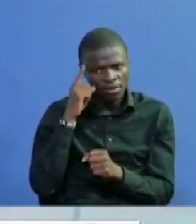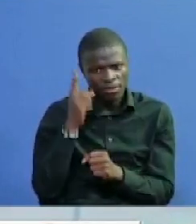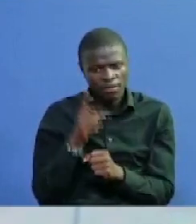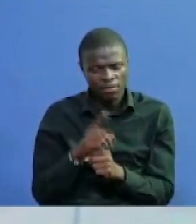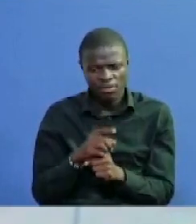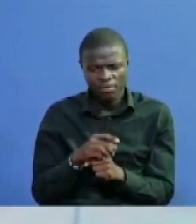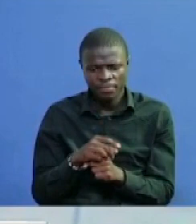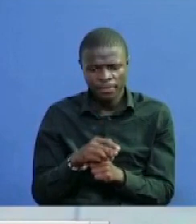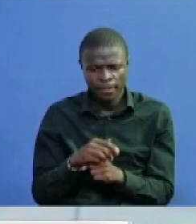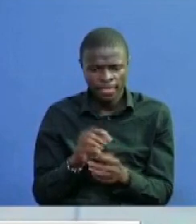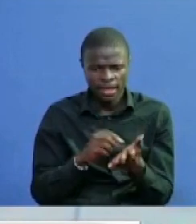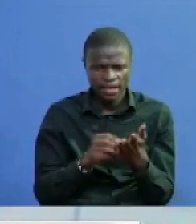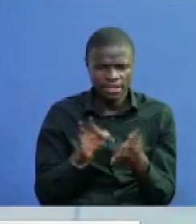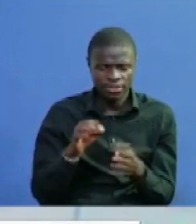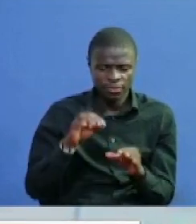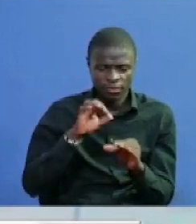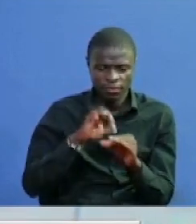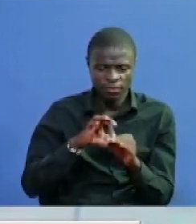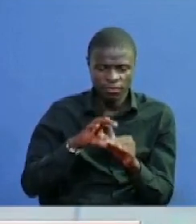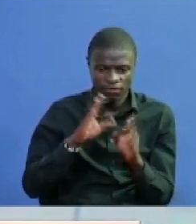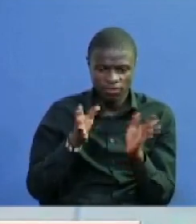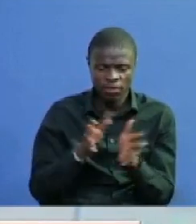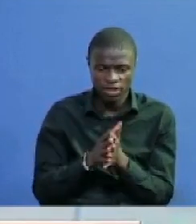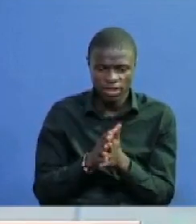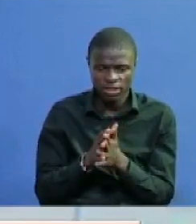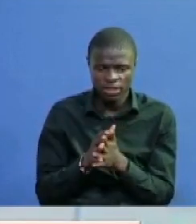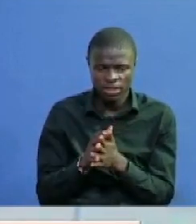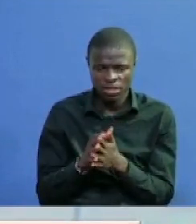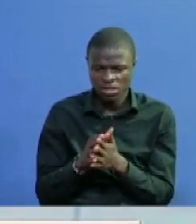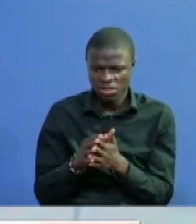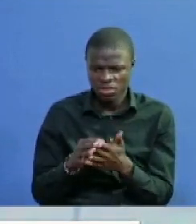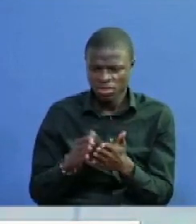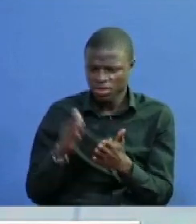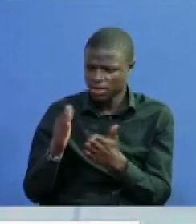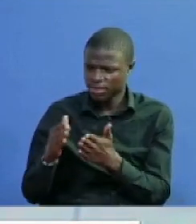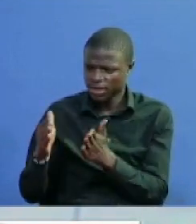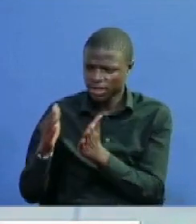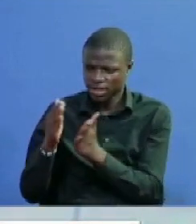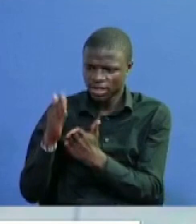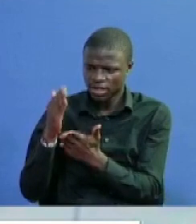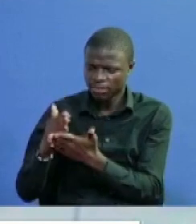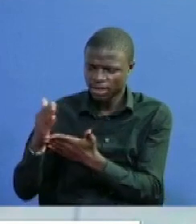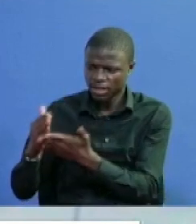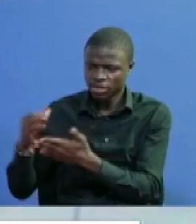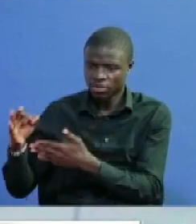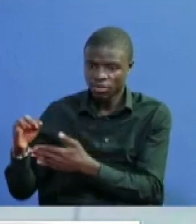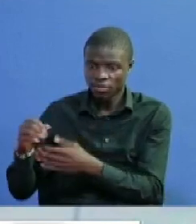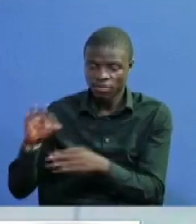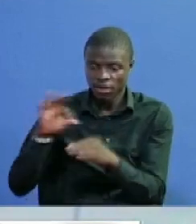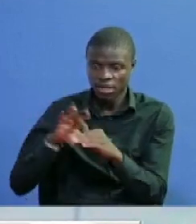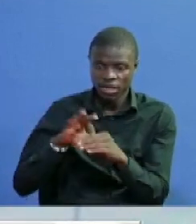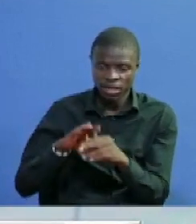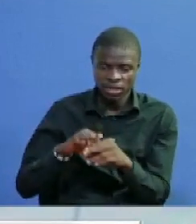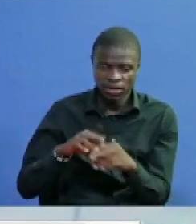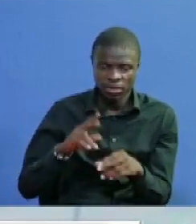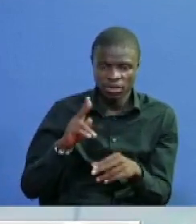compilation of the voters register, as, demarcation of electoral units. And, our resources